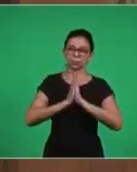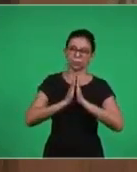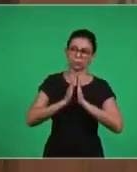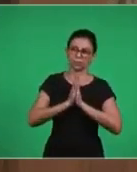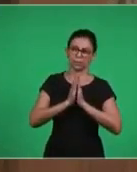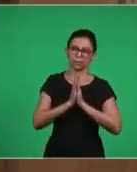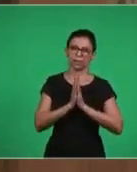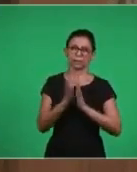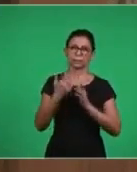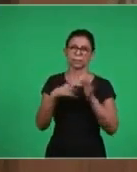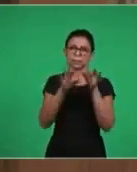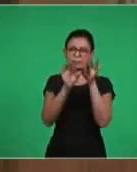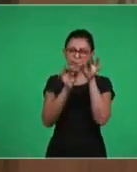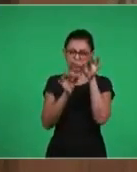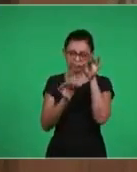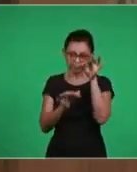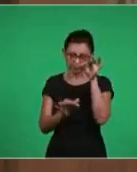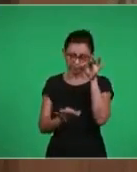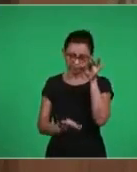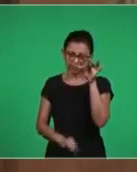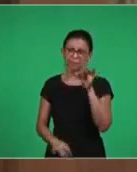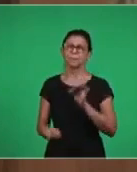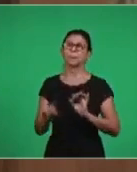time. You don't need to be.